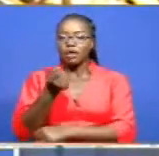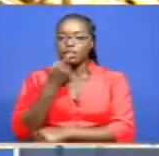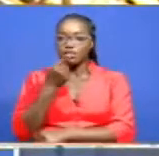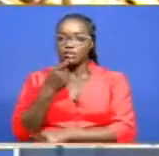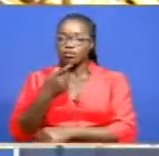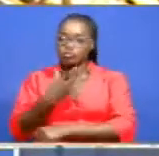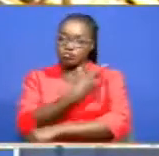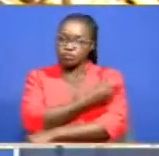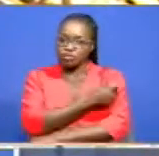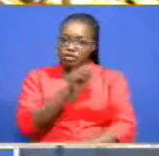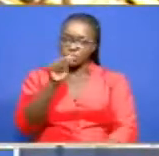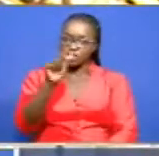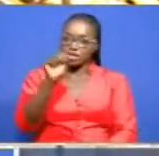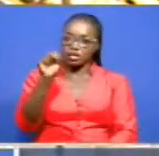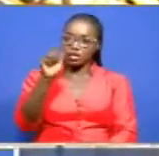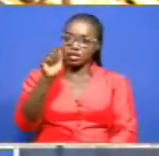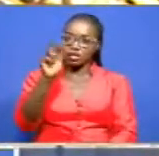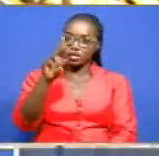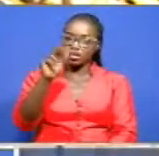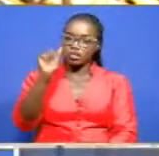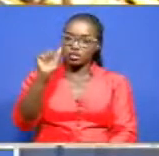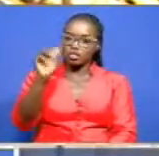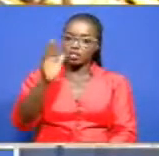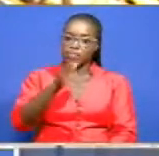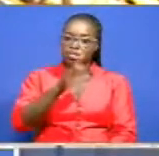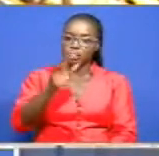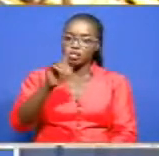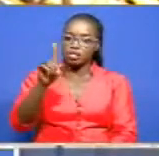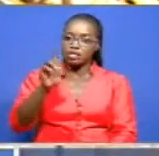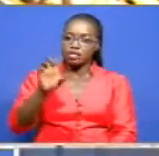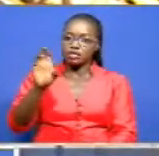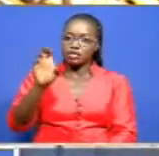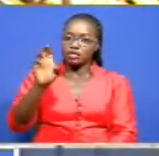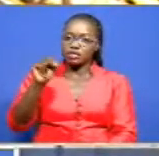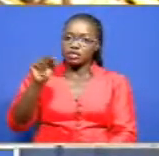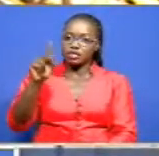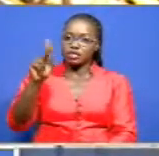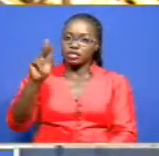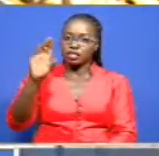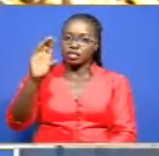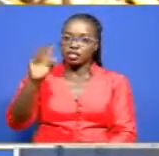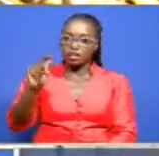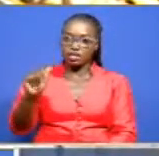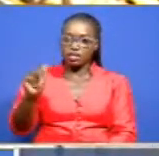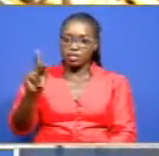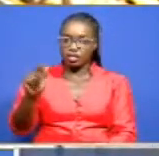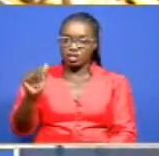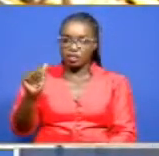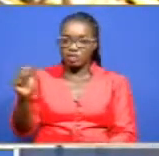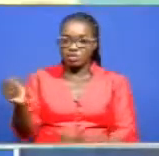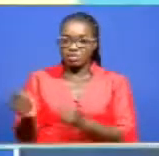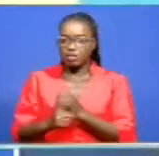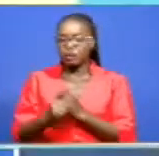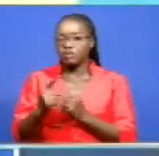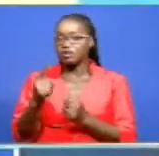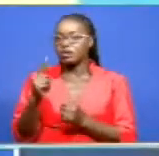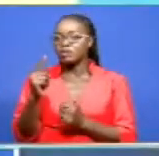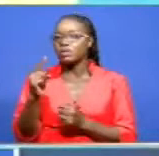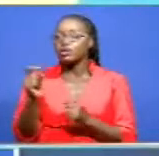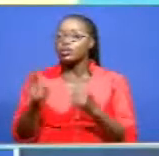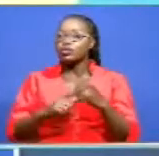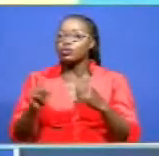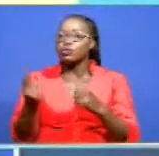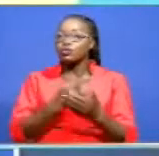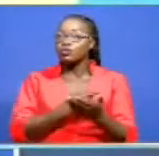aina ya AstraZeneca inatarajia kuanza kutolewa juma la kwanza la mwezi Juni. We